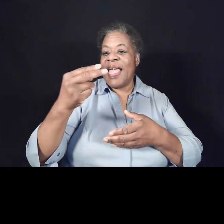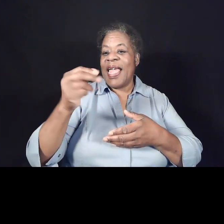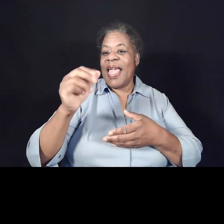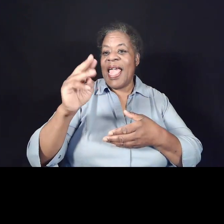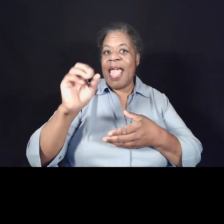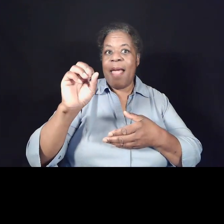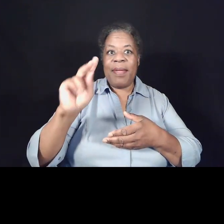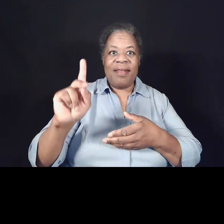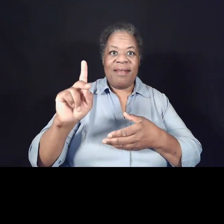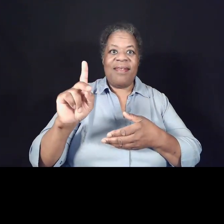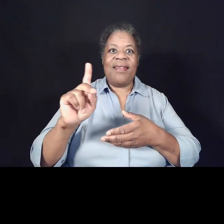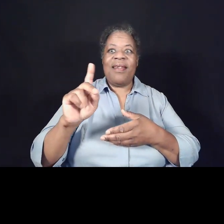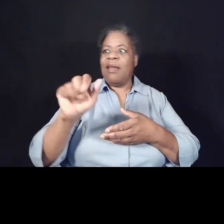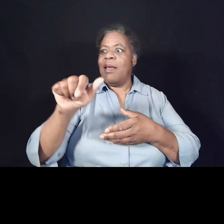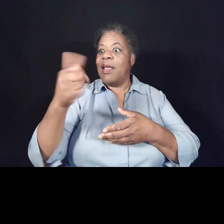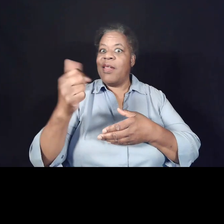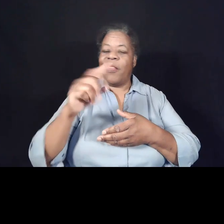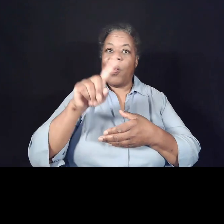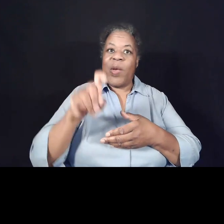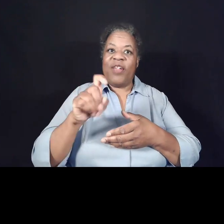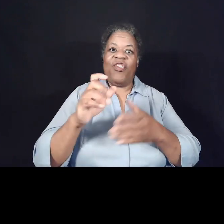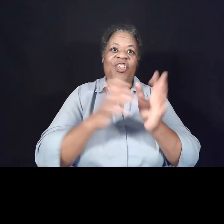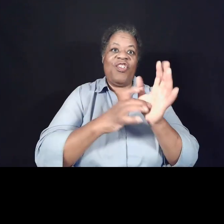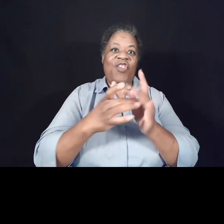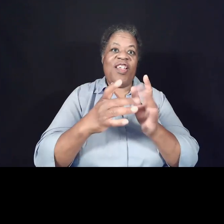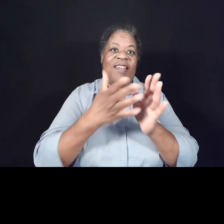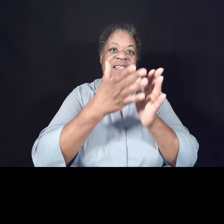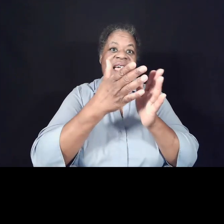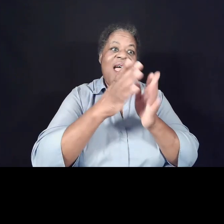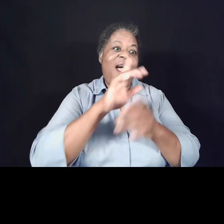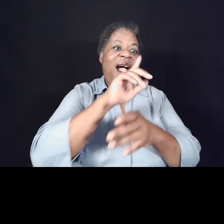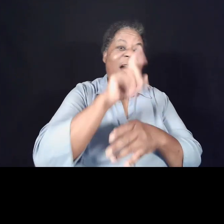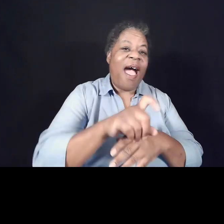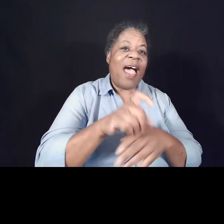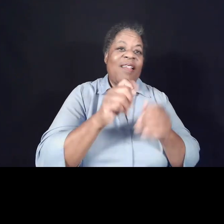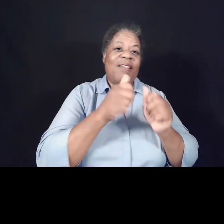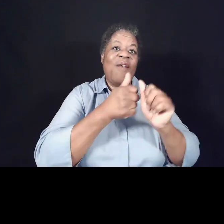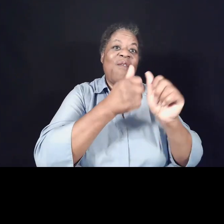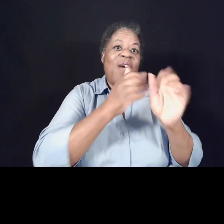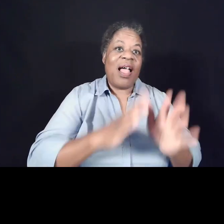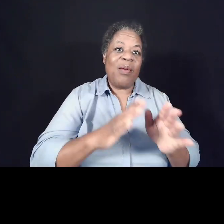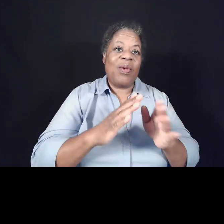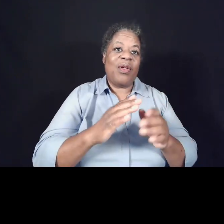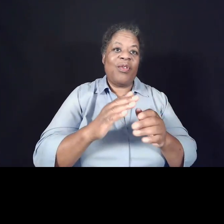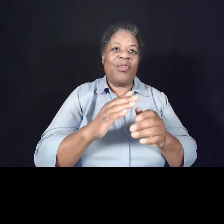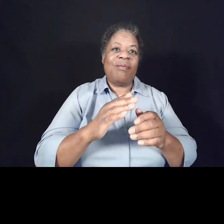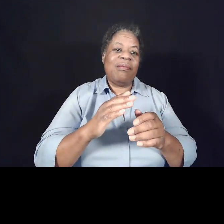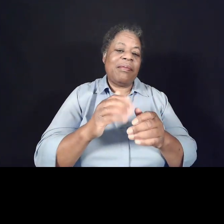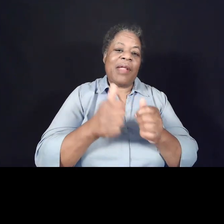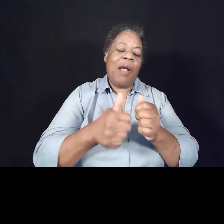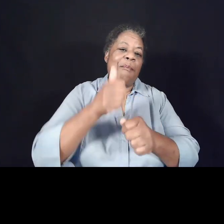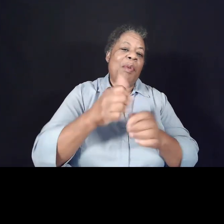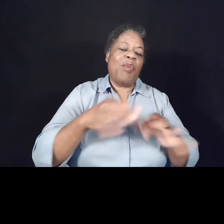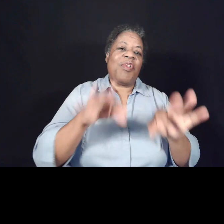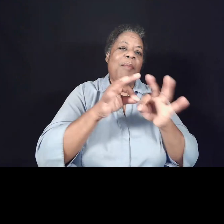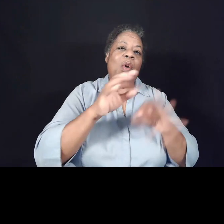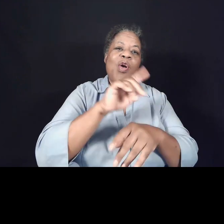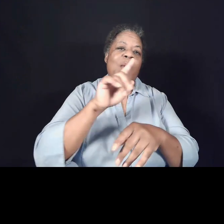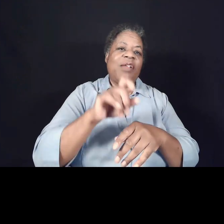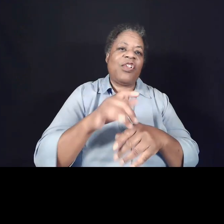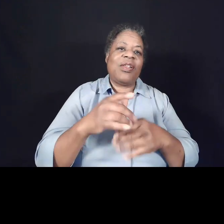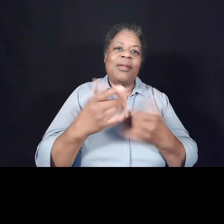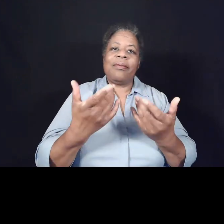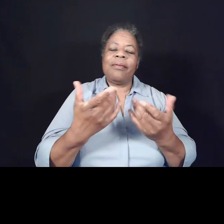his followers, a question that Mike called the most important question of all. Who do you say that I